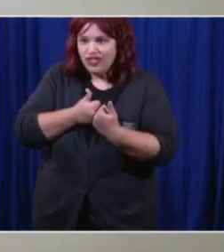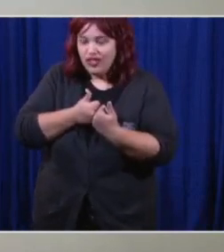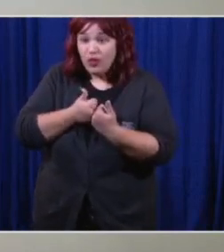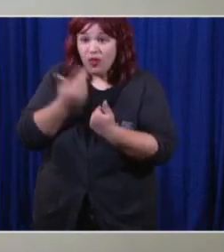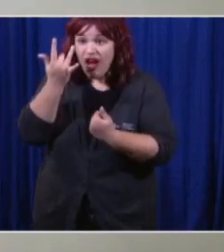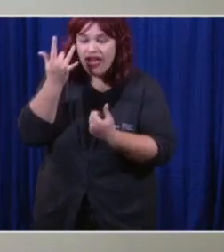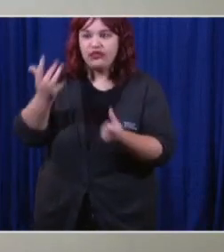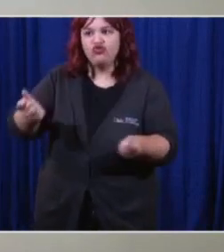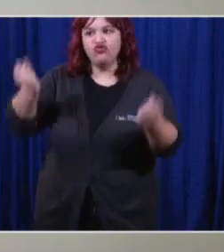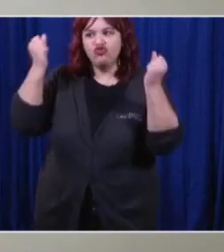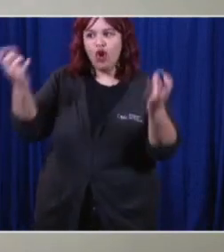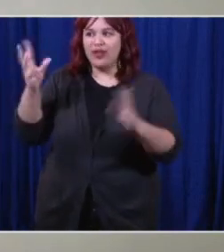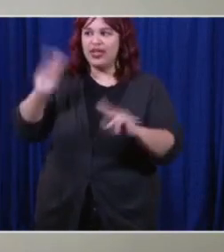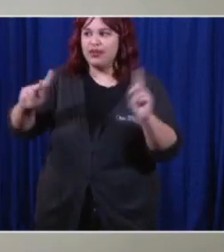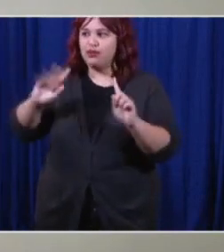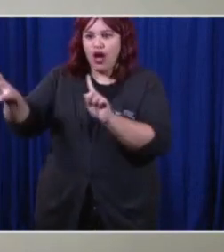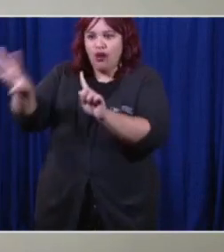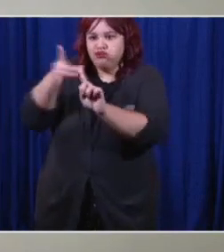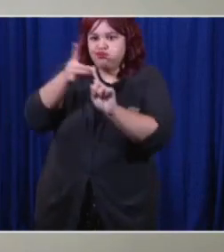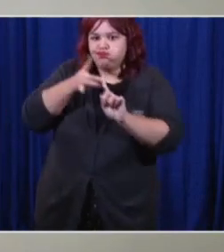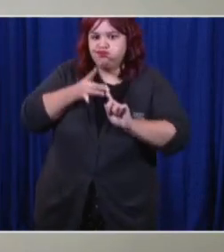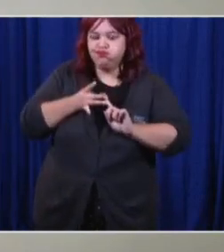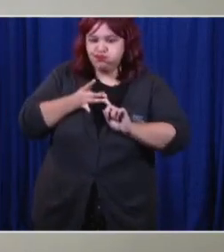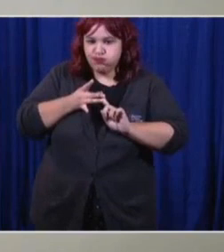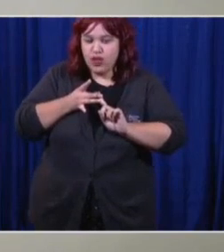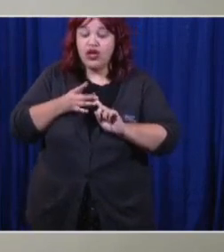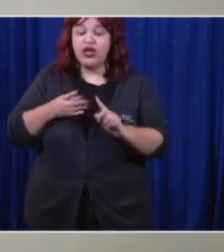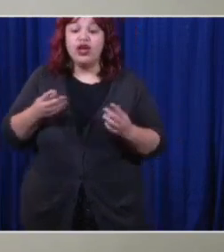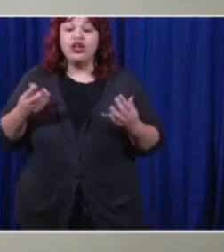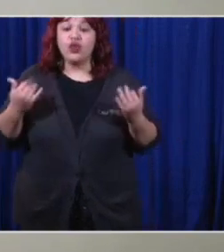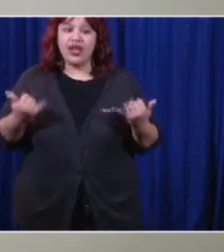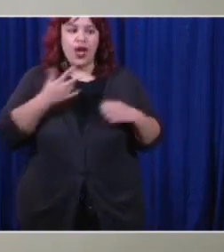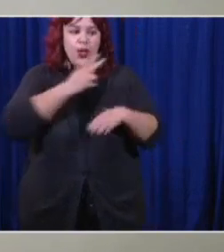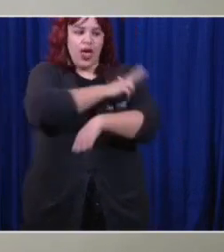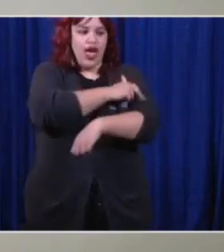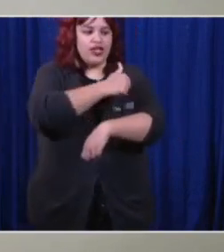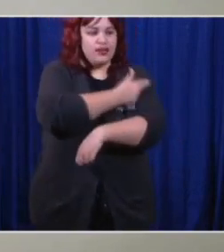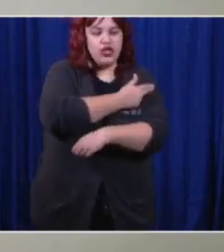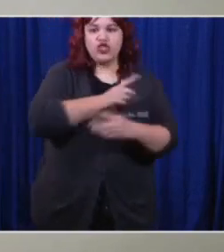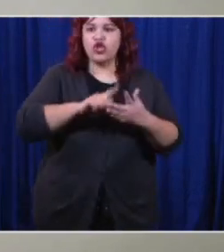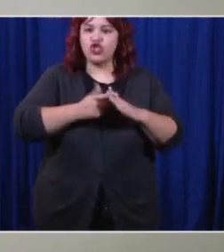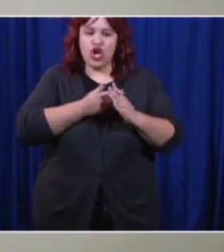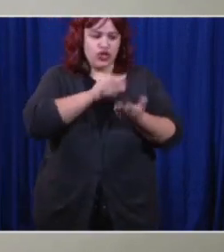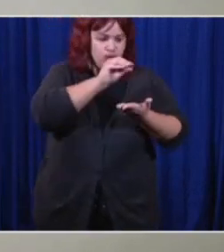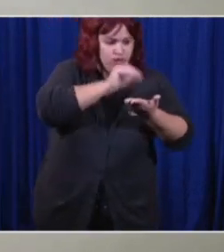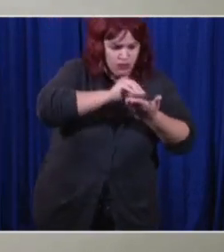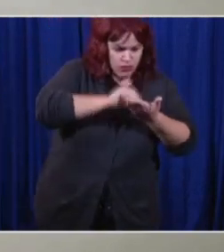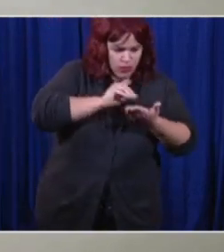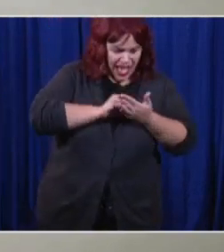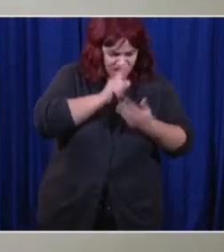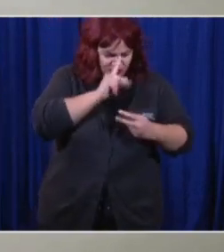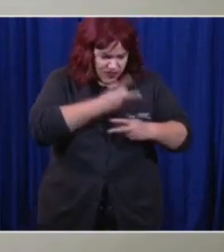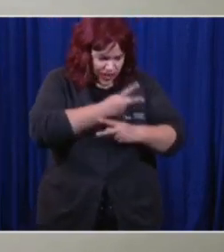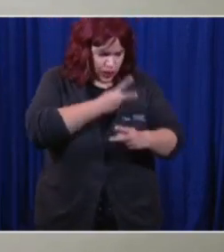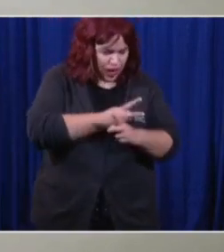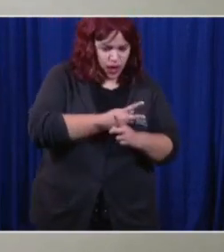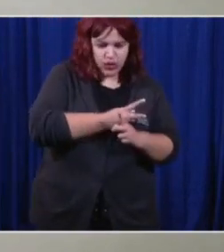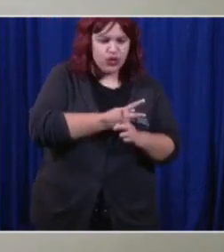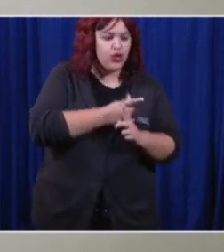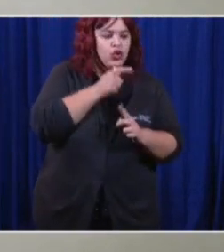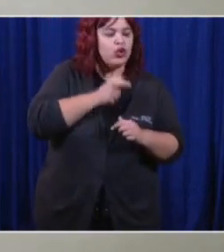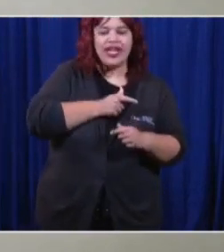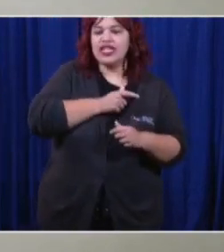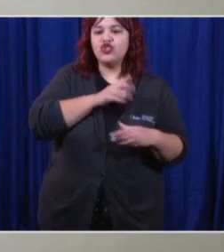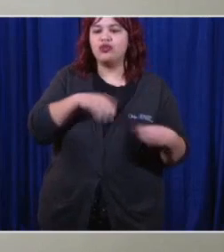departments triaging the more important cases. They have experienced some resistance in terms of contact